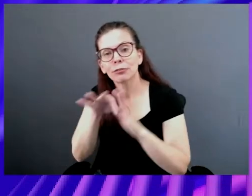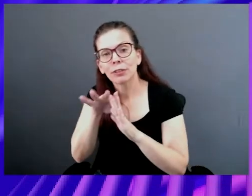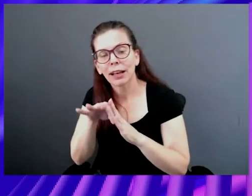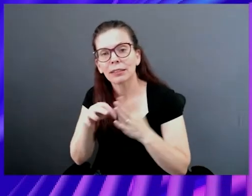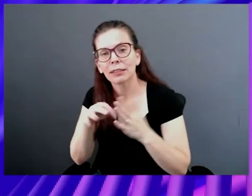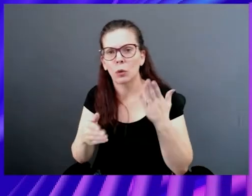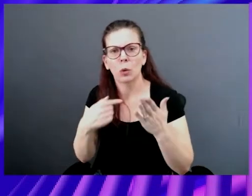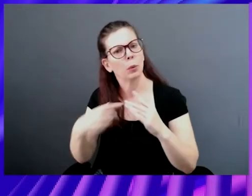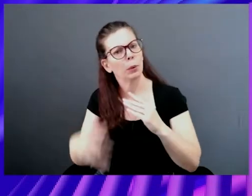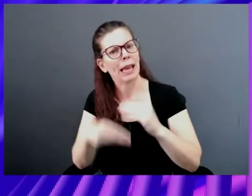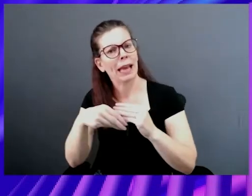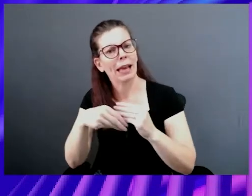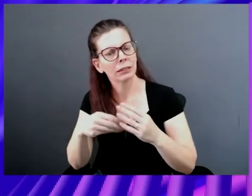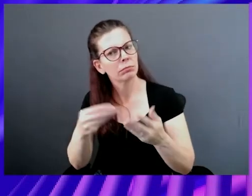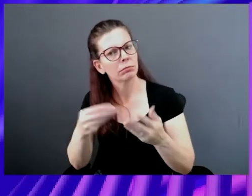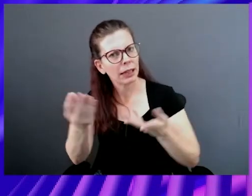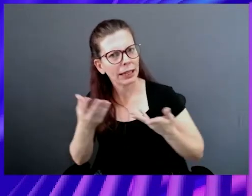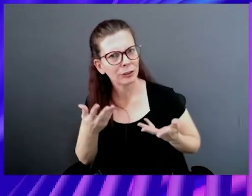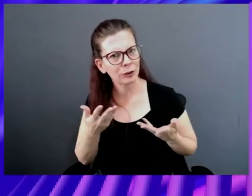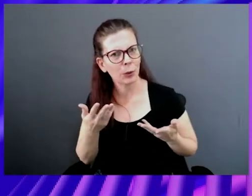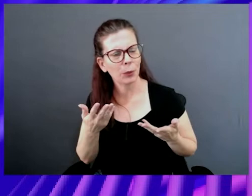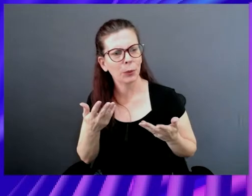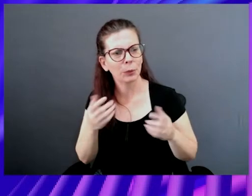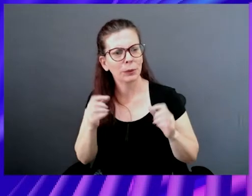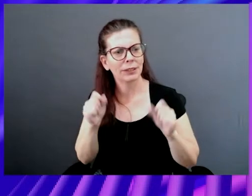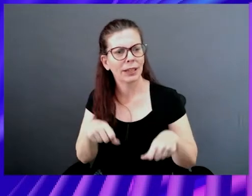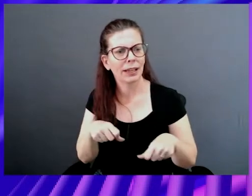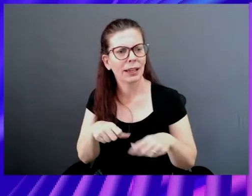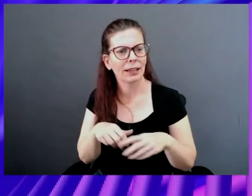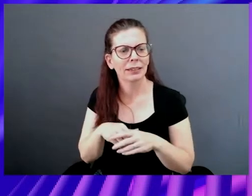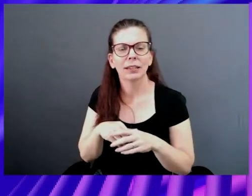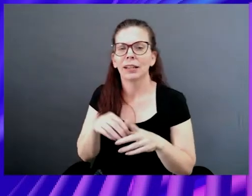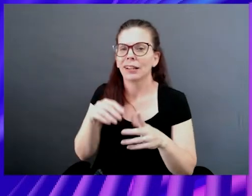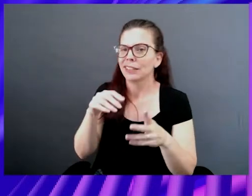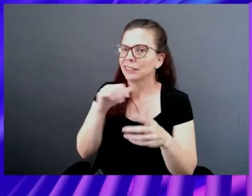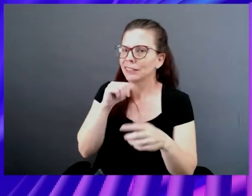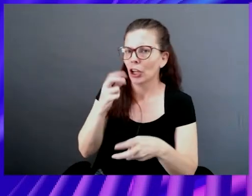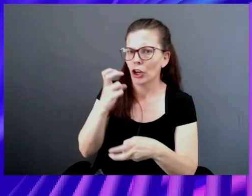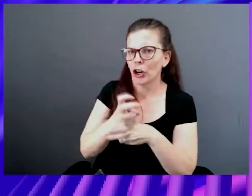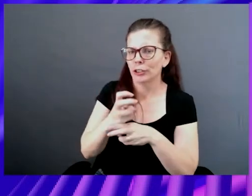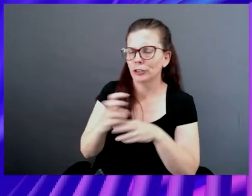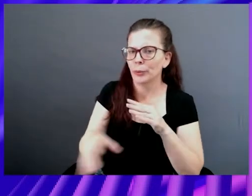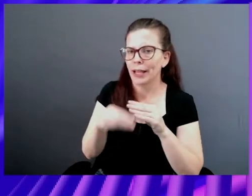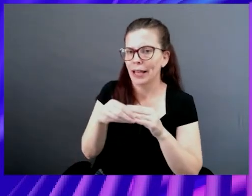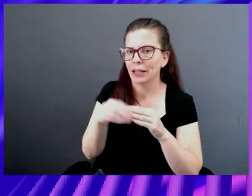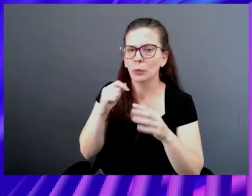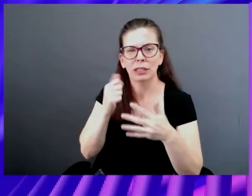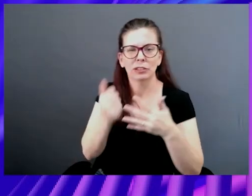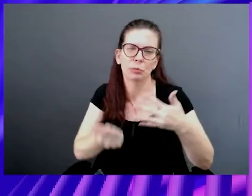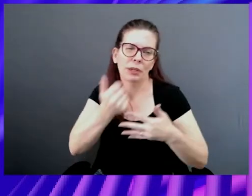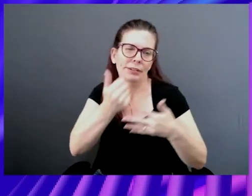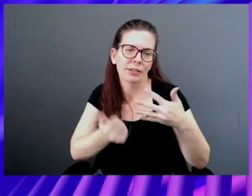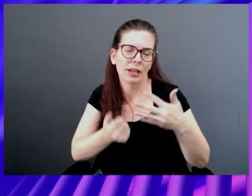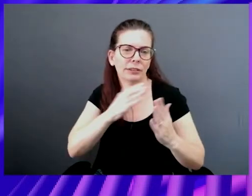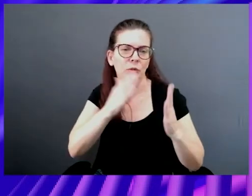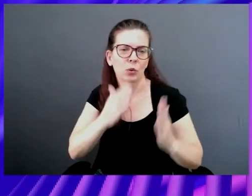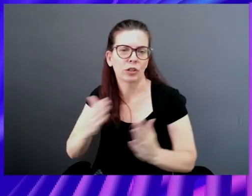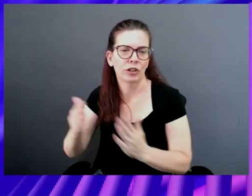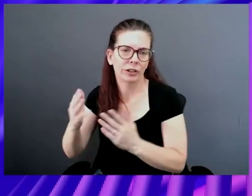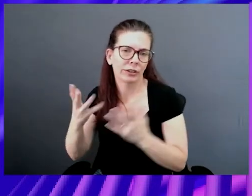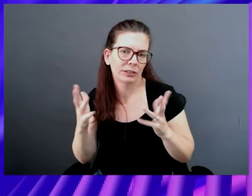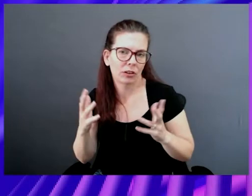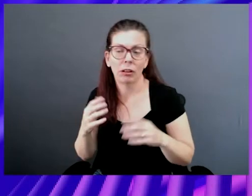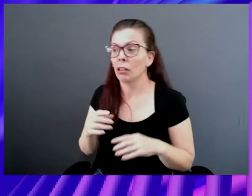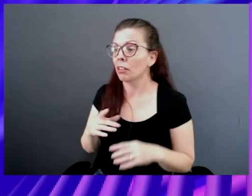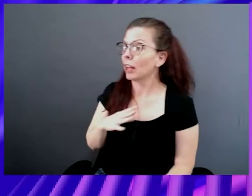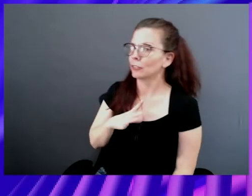let us know. They're not hard for us to add, but we just need to prioritize which order to do them in. That's super cool.